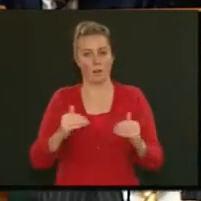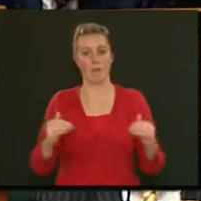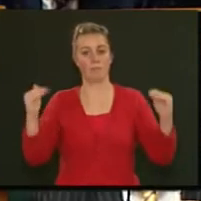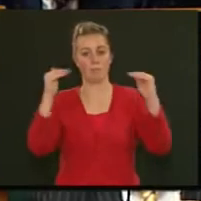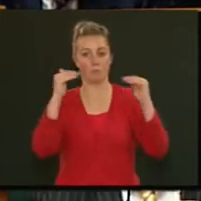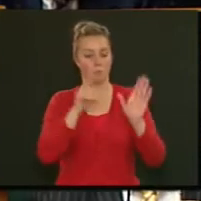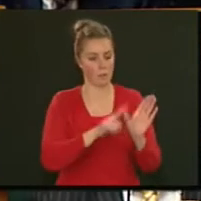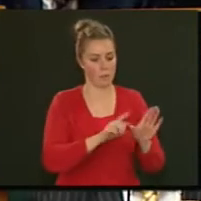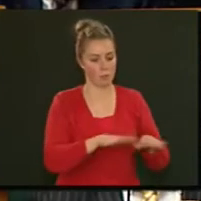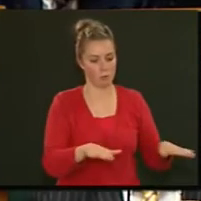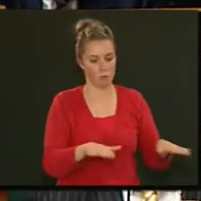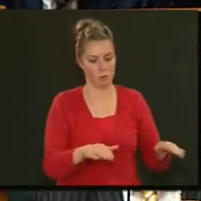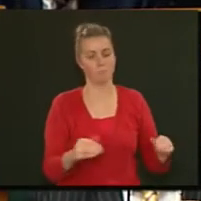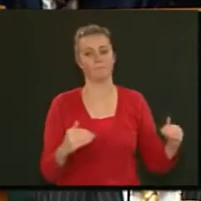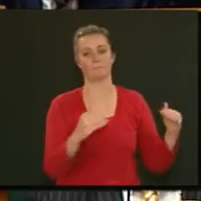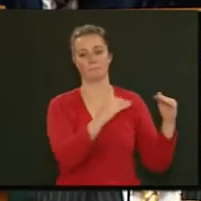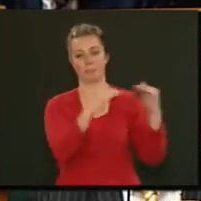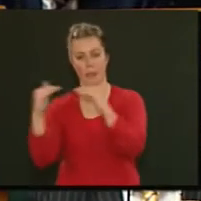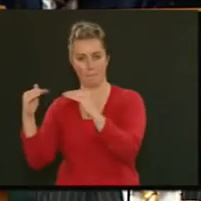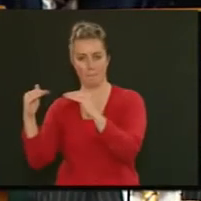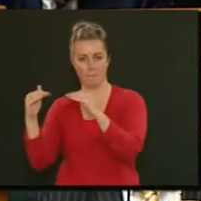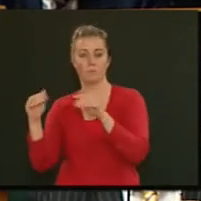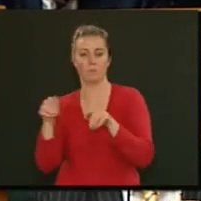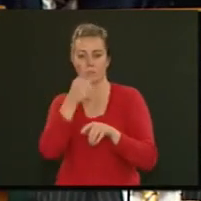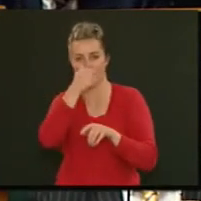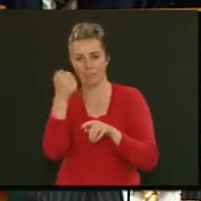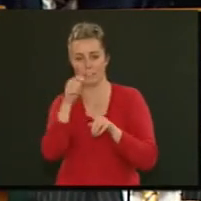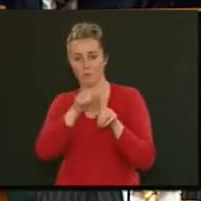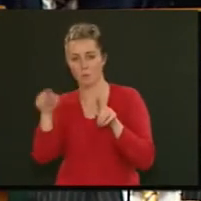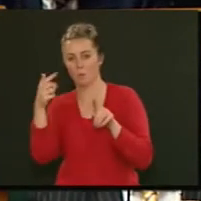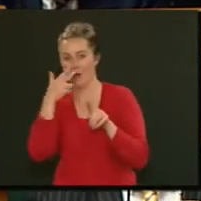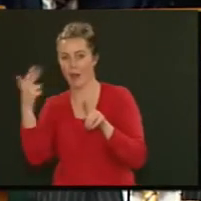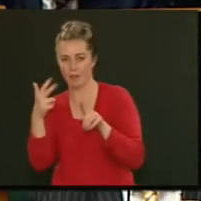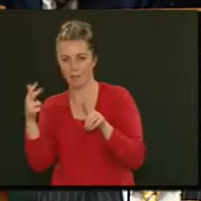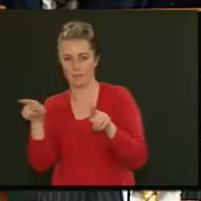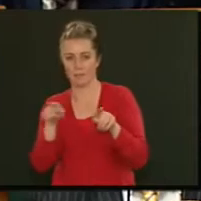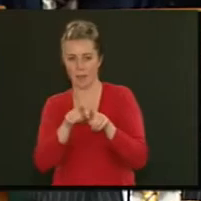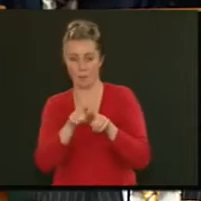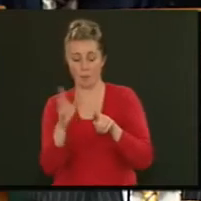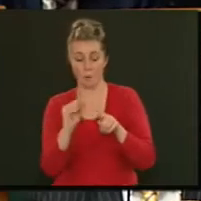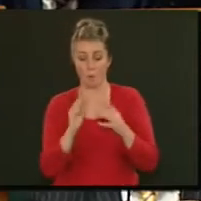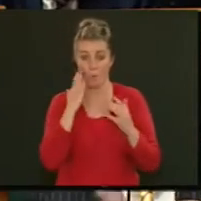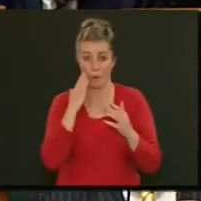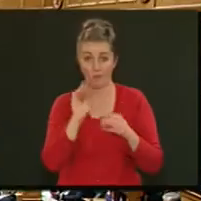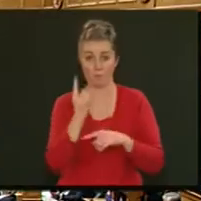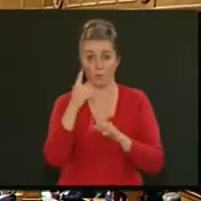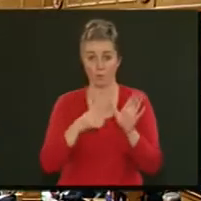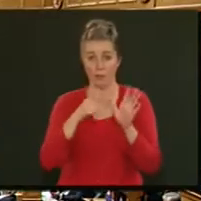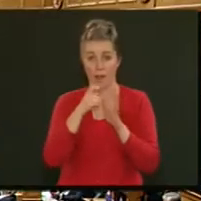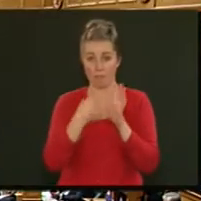young children to those of children aged 16 to 18 also from 1 April next year.